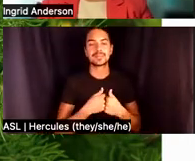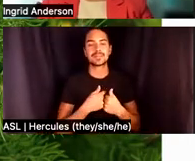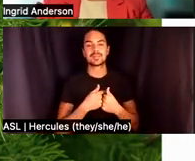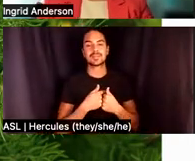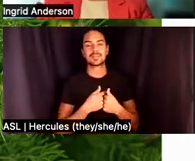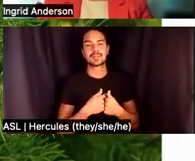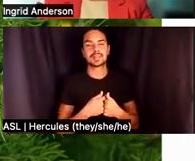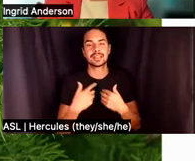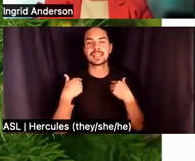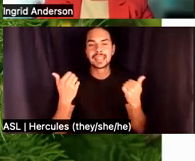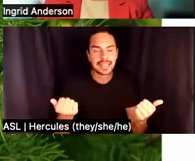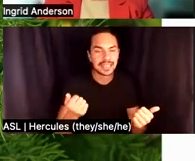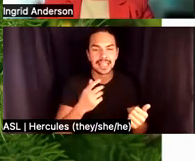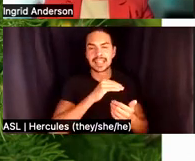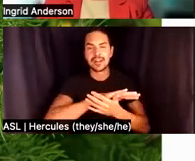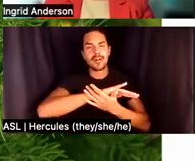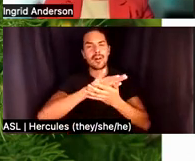sake of those yet to come.